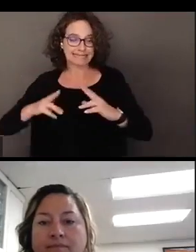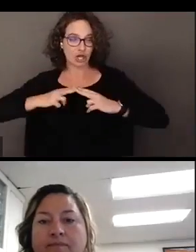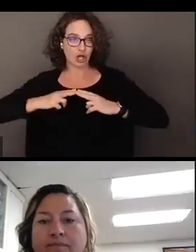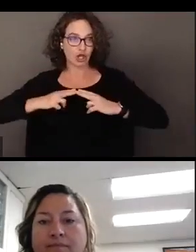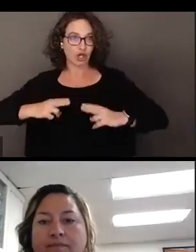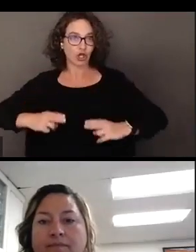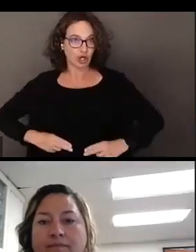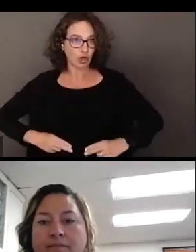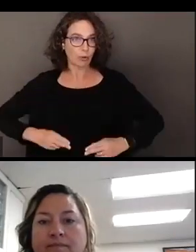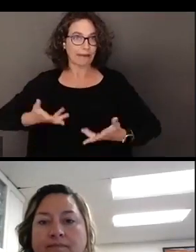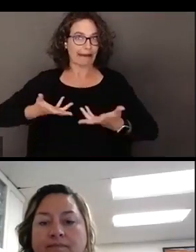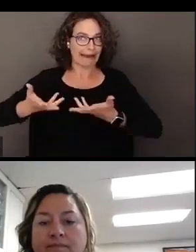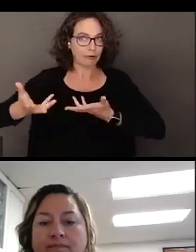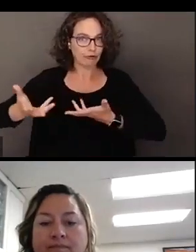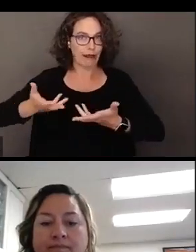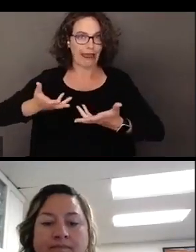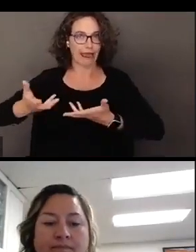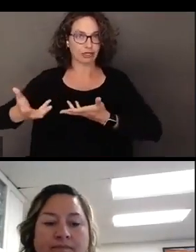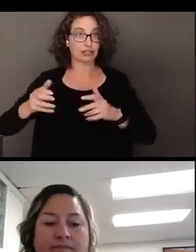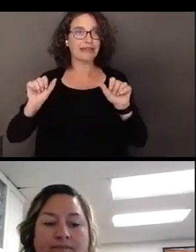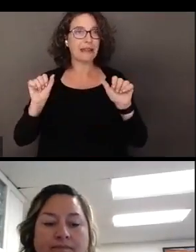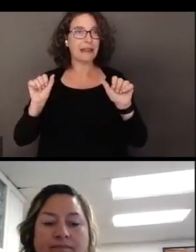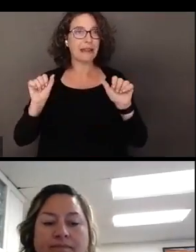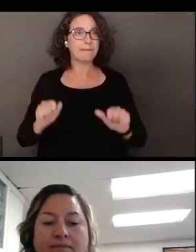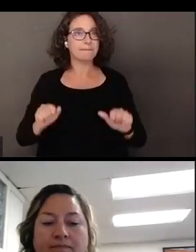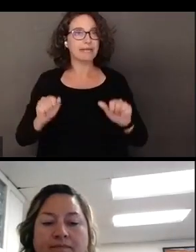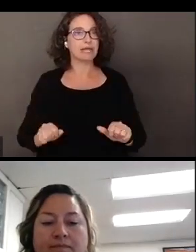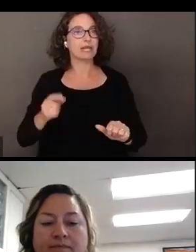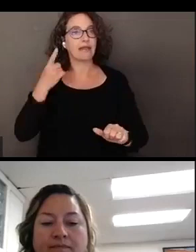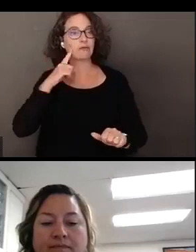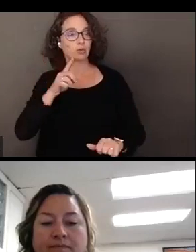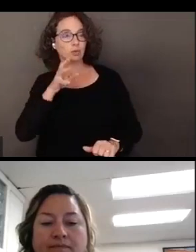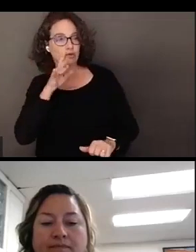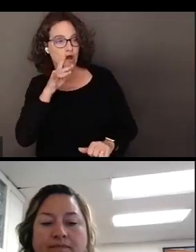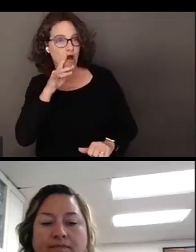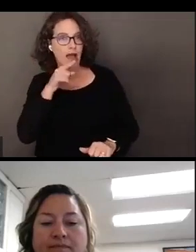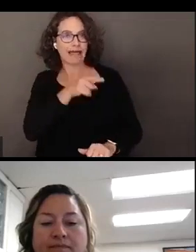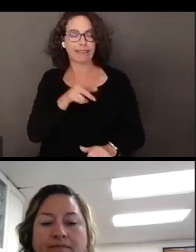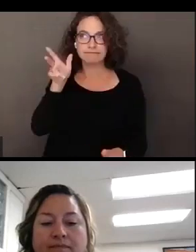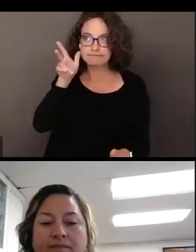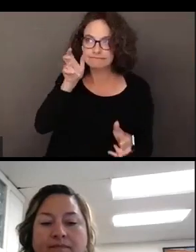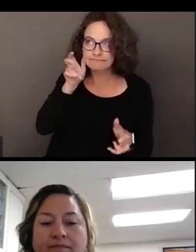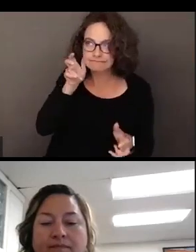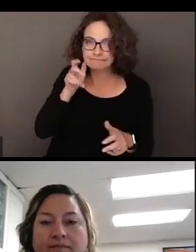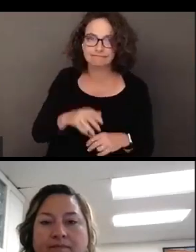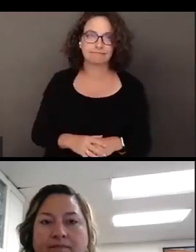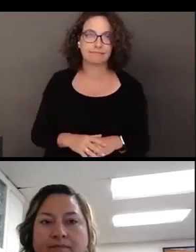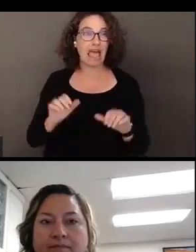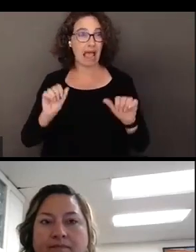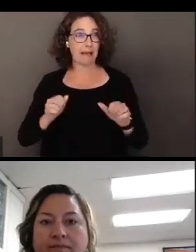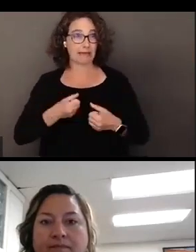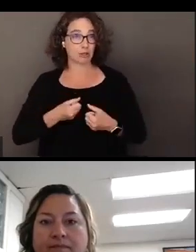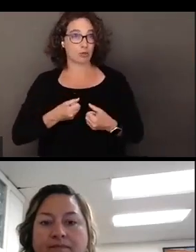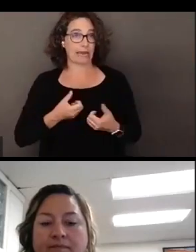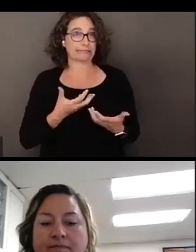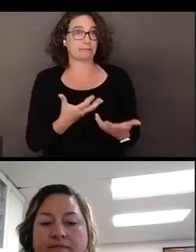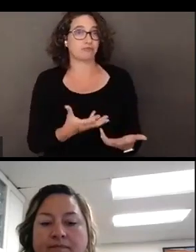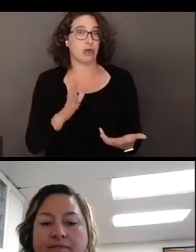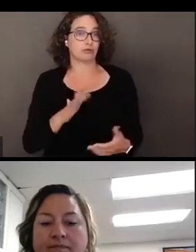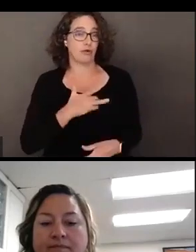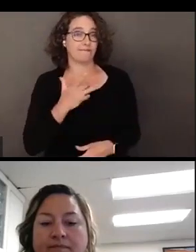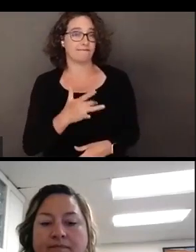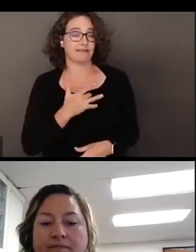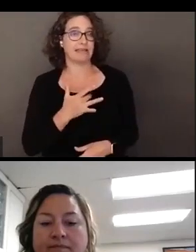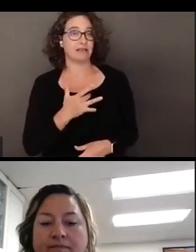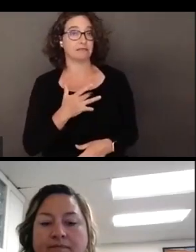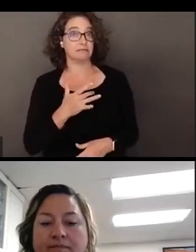human interactions, the ability to be heard, the ability to express your feelings. And by talking about your feelings with